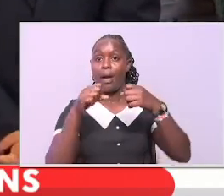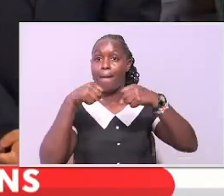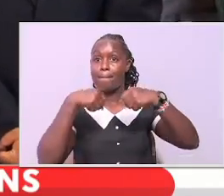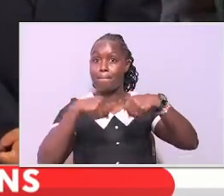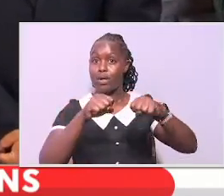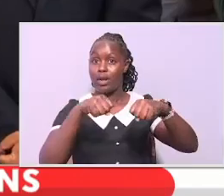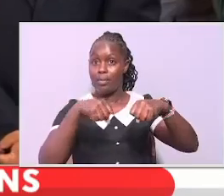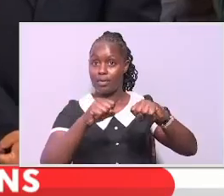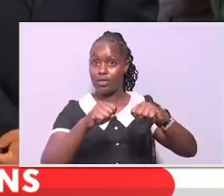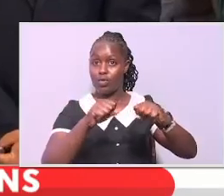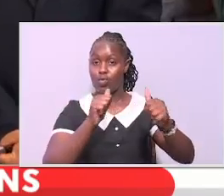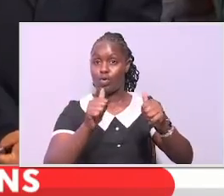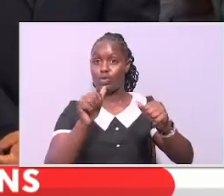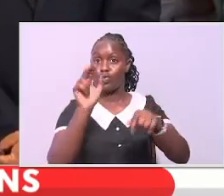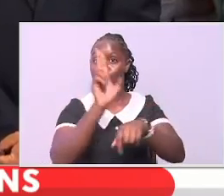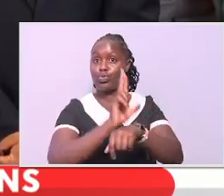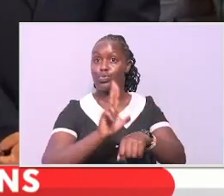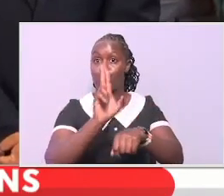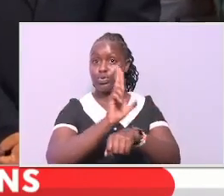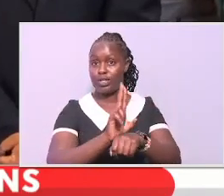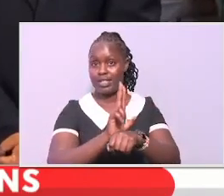inatumia stima,